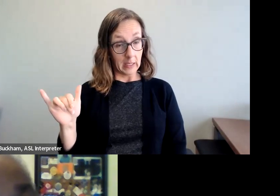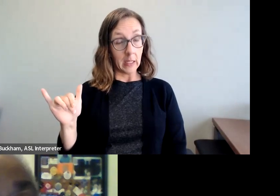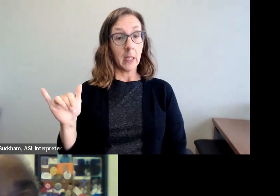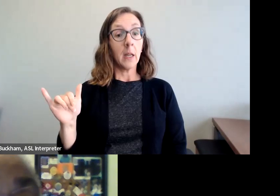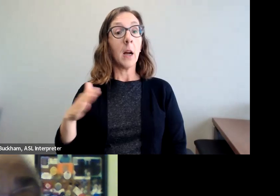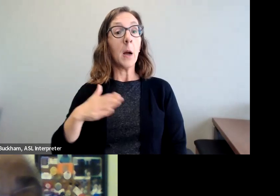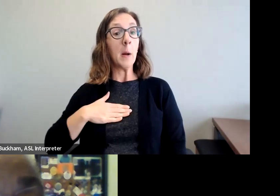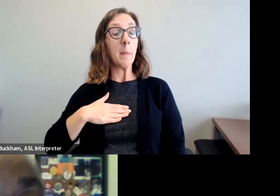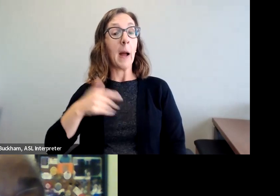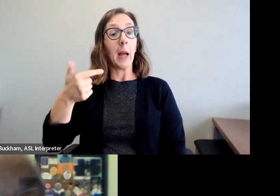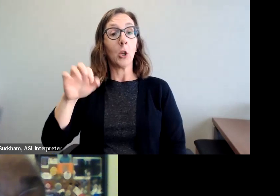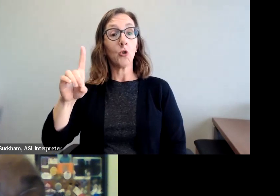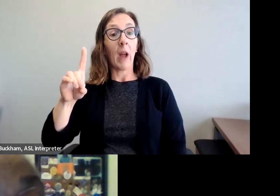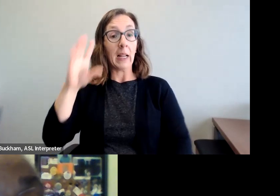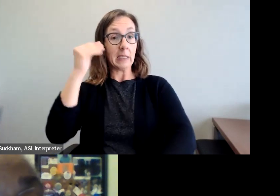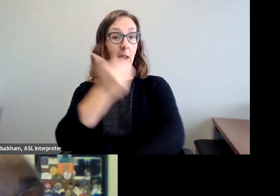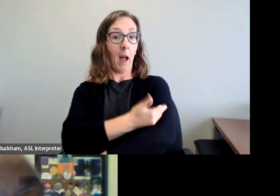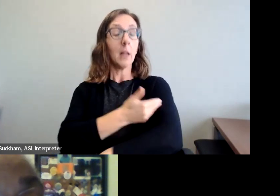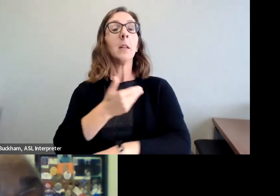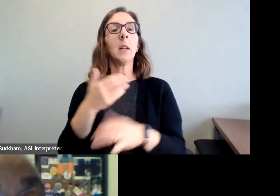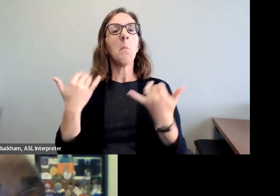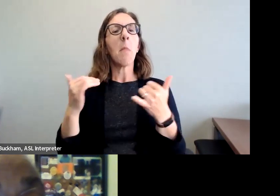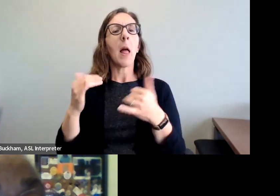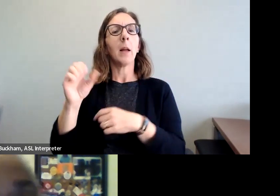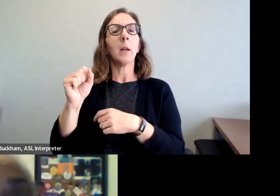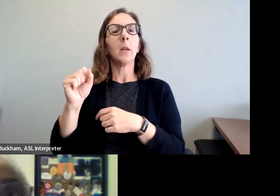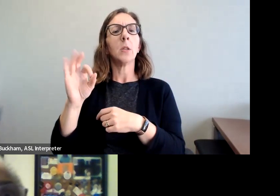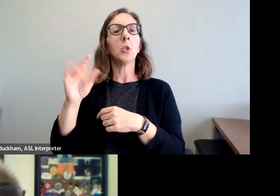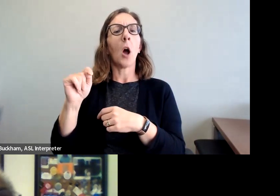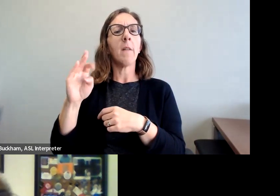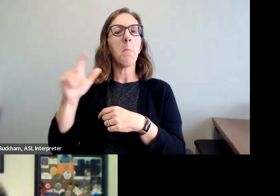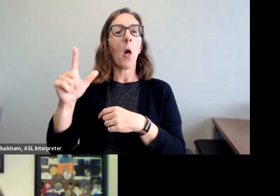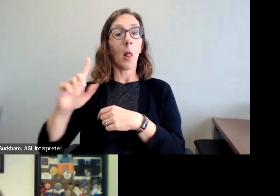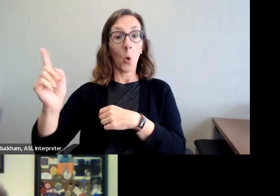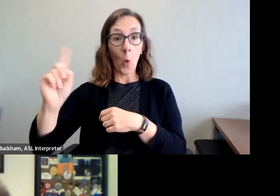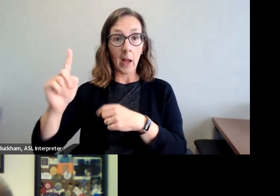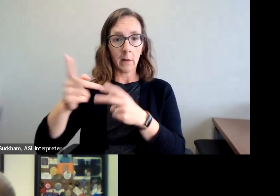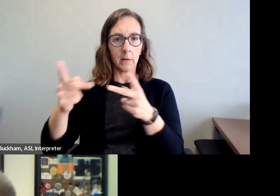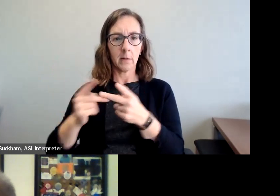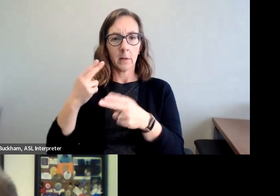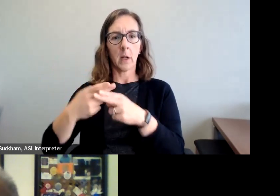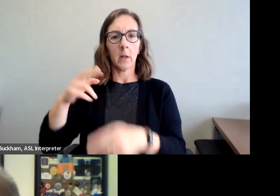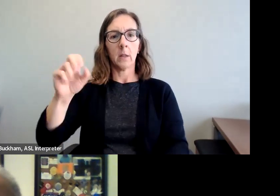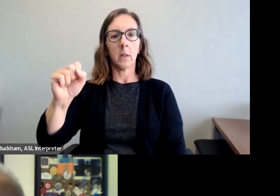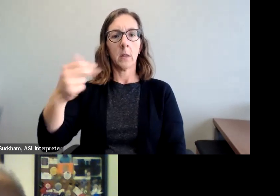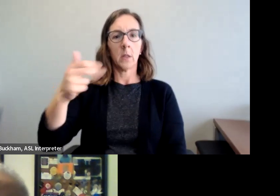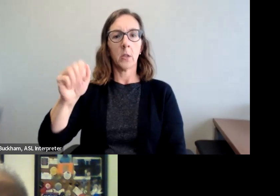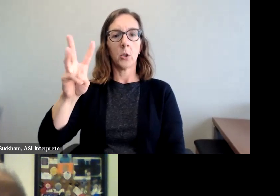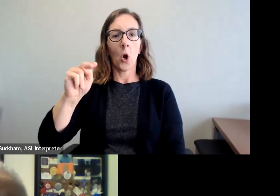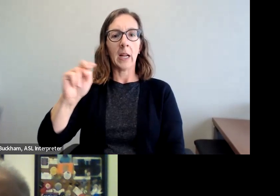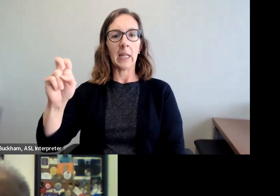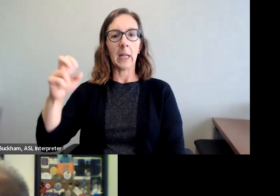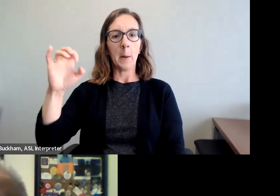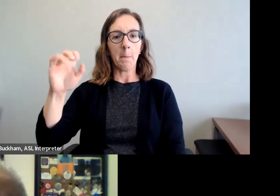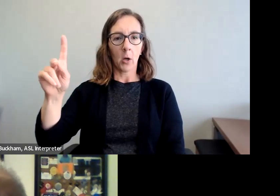My grandsons were playing softball in Shawnee Park, and I passed out. It was